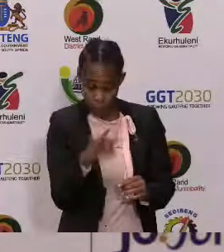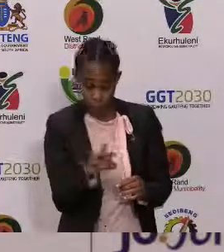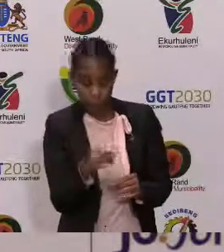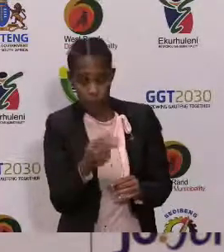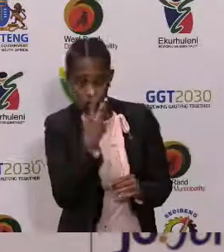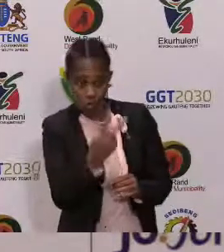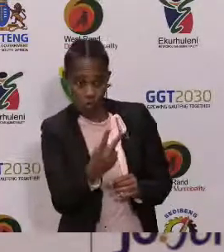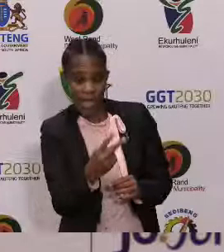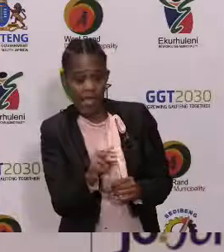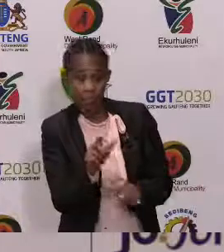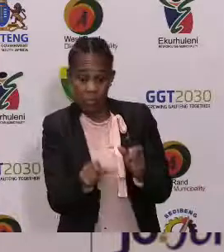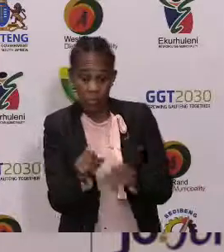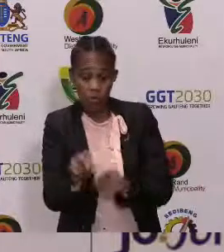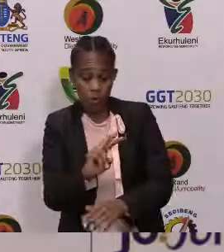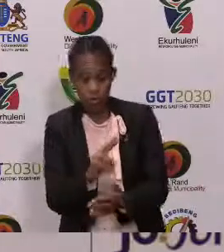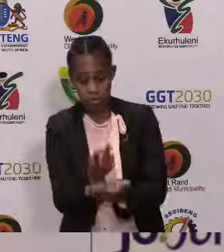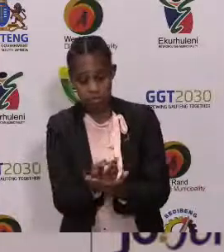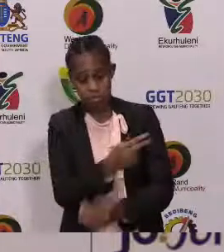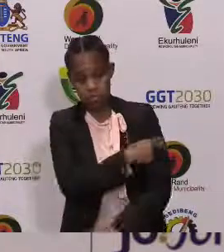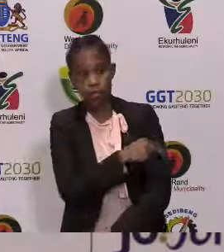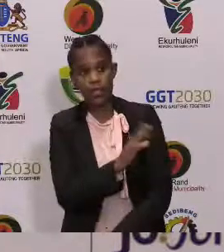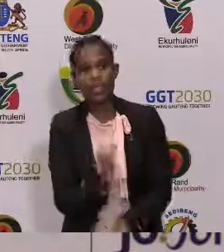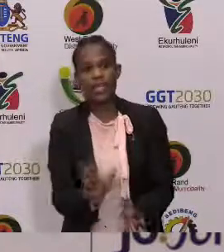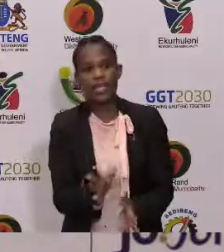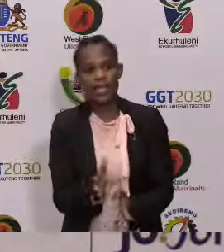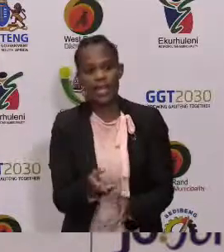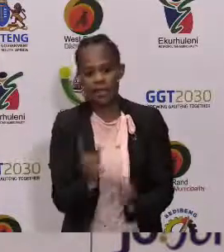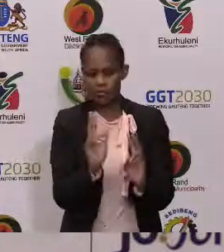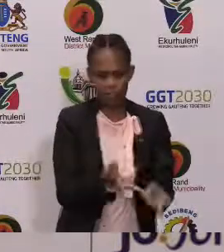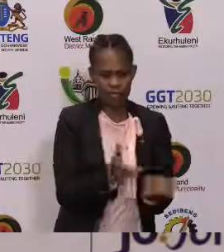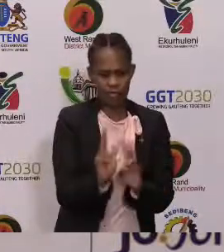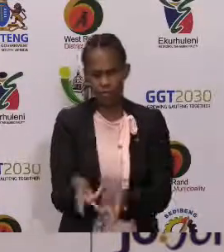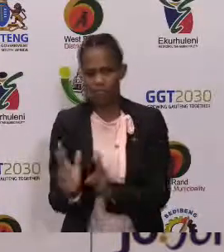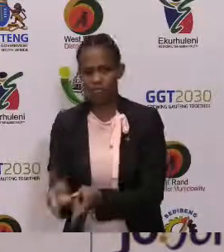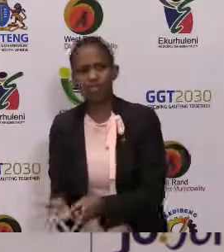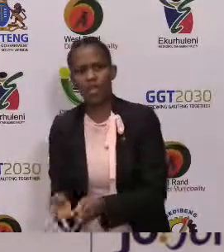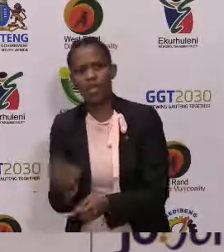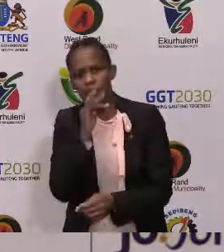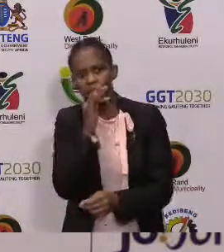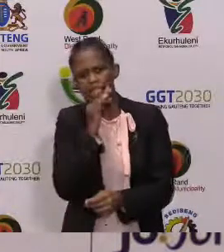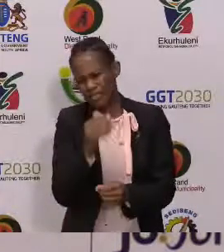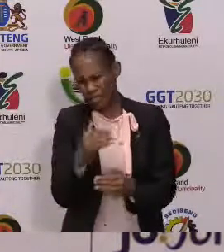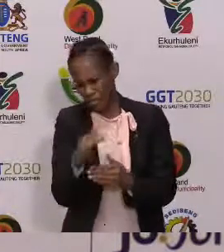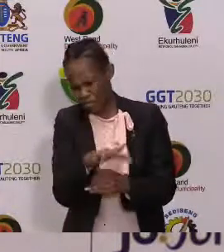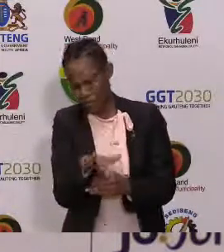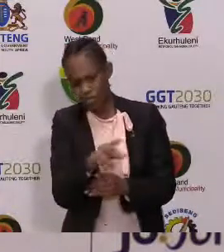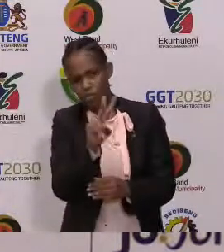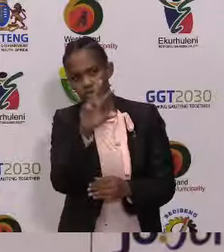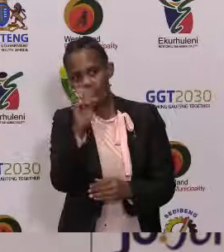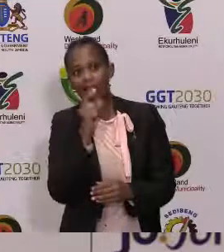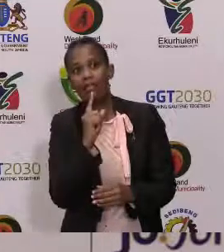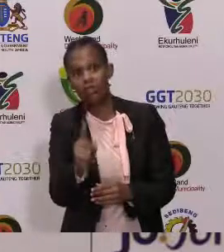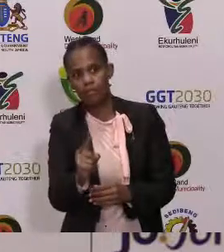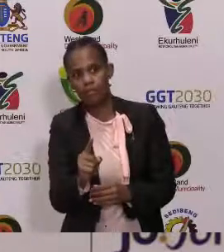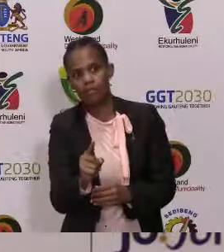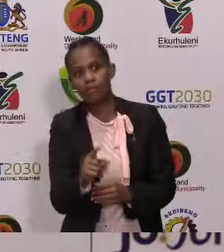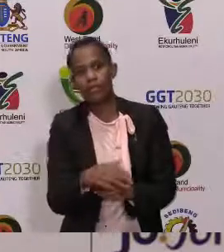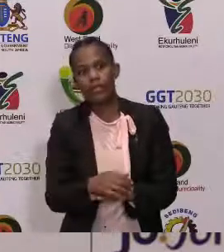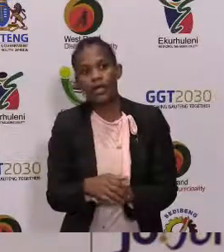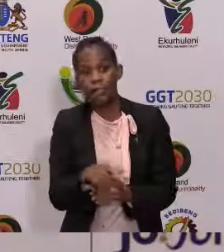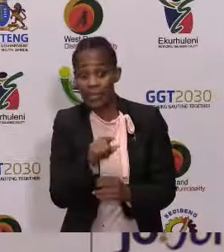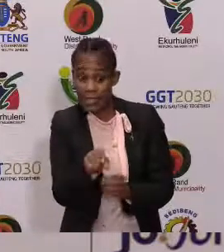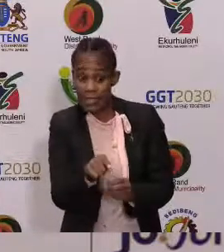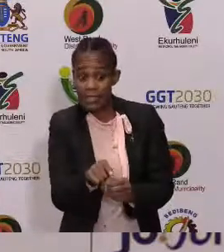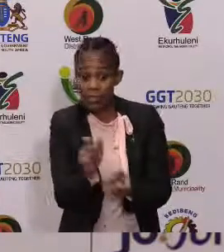people that are hospitalized dying from COVID, that's roughly about 20 for every 1,000. For people that are just infected